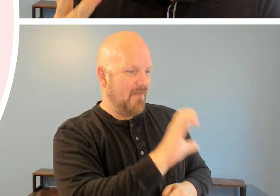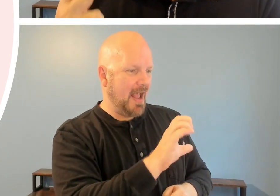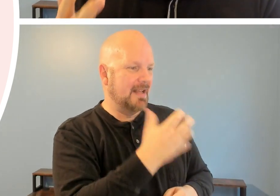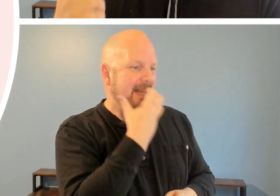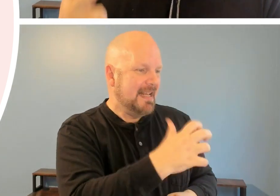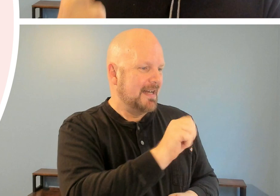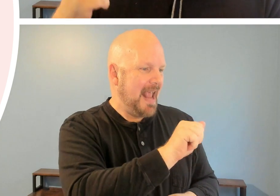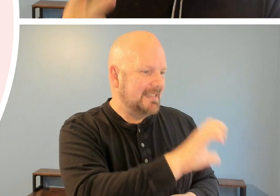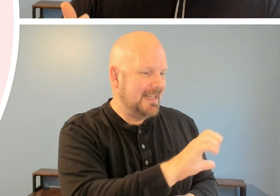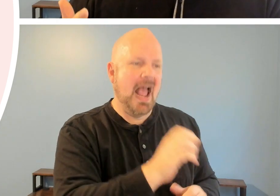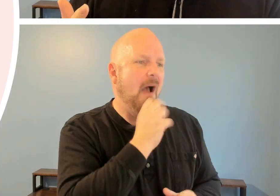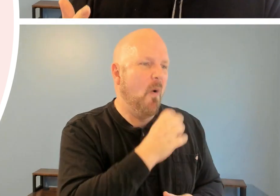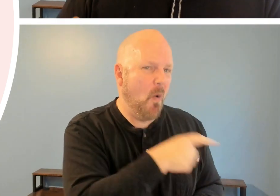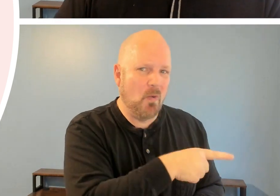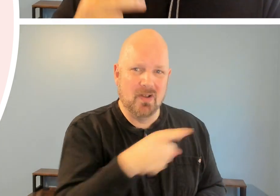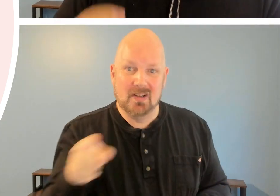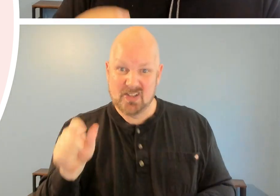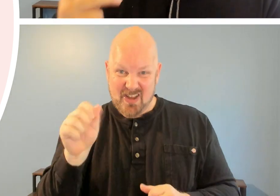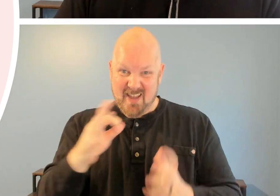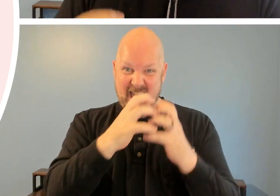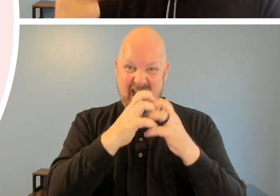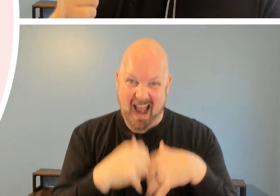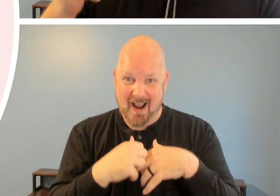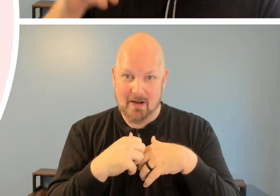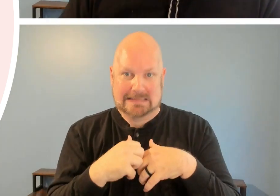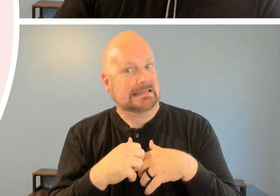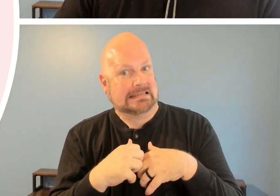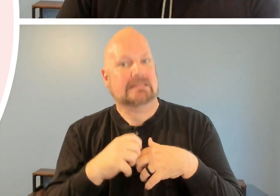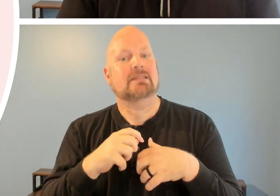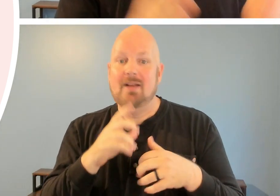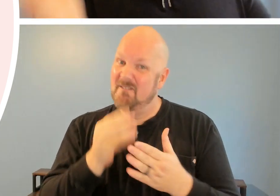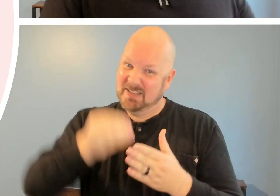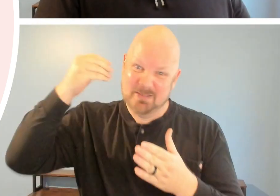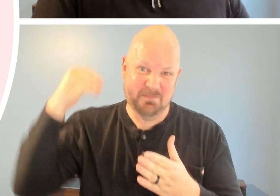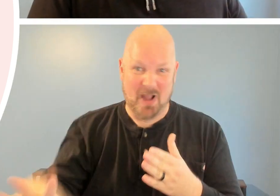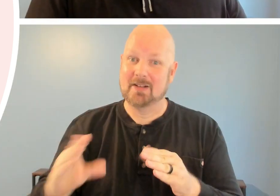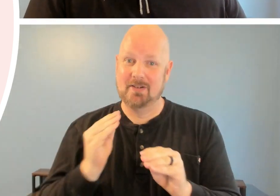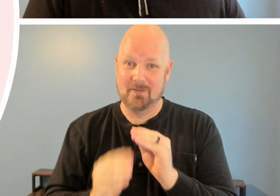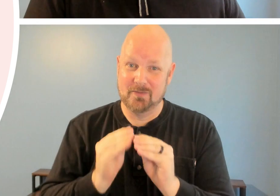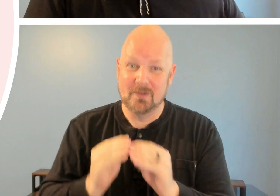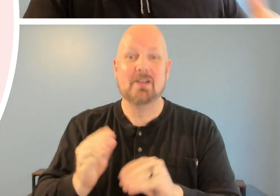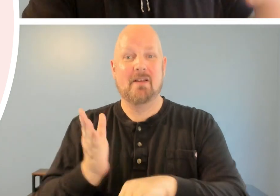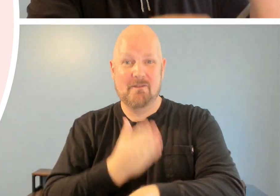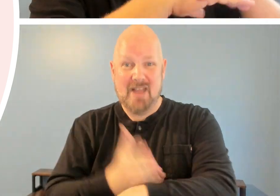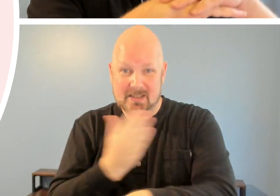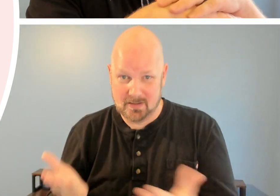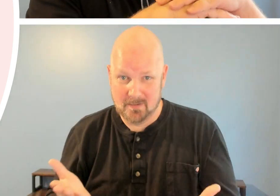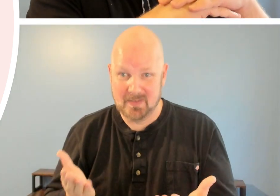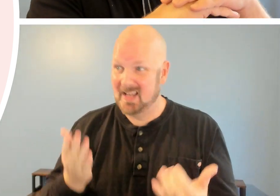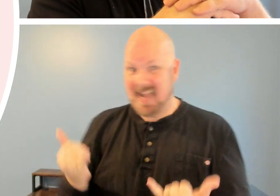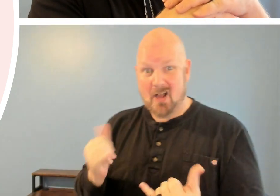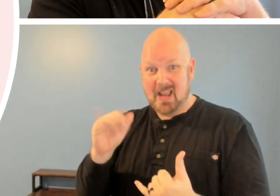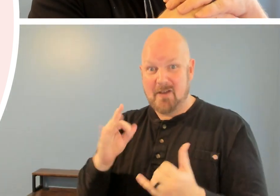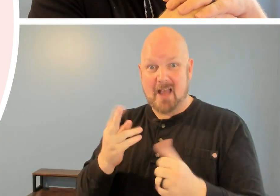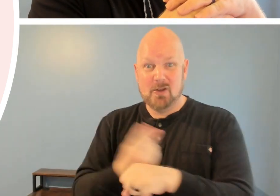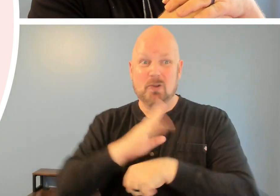pretty big ticket items for you when you are first moved in and now you've used up all your money for down payment because you went